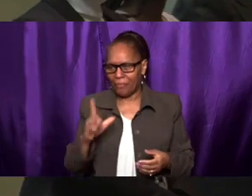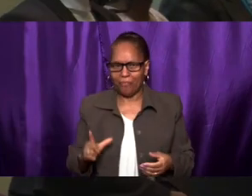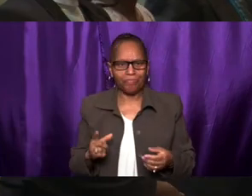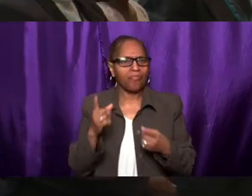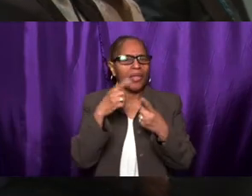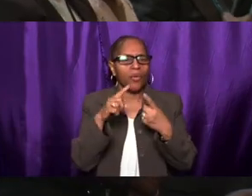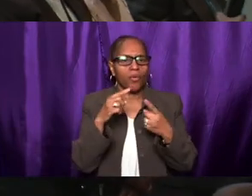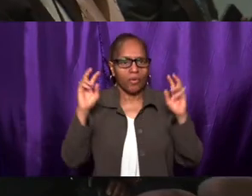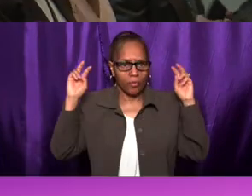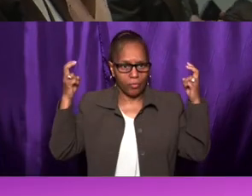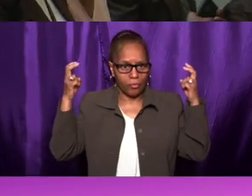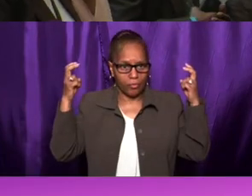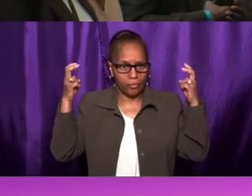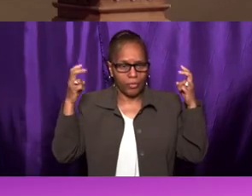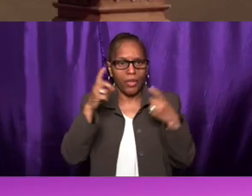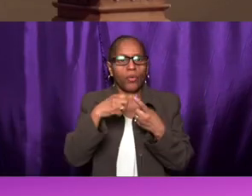When it's hard